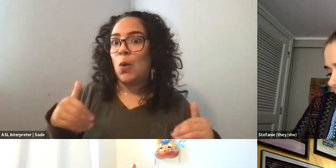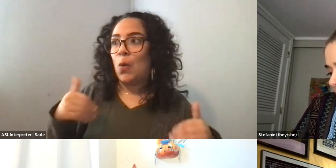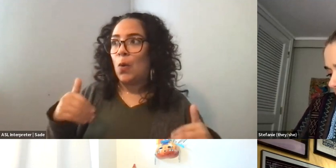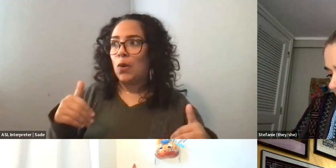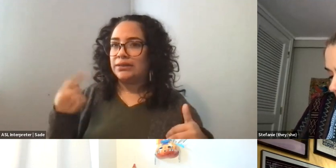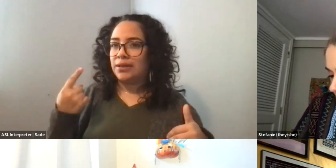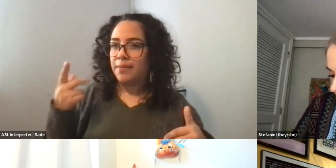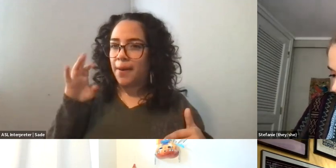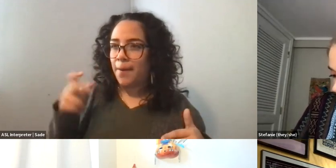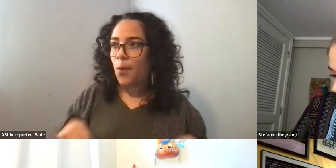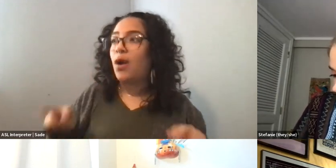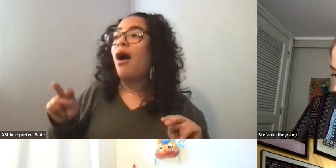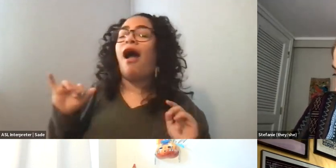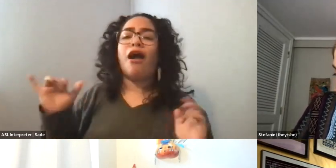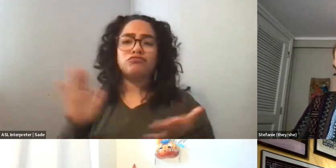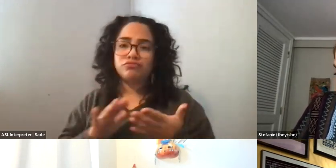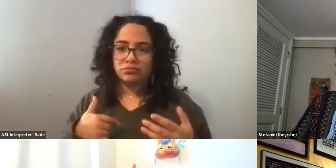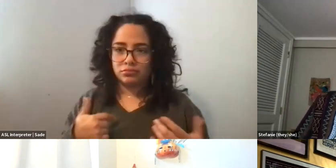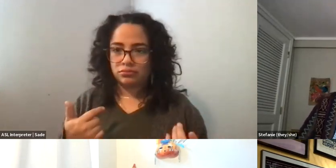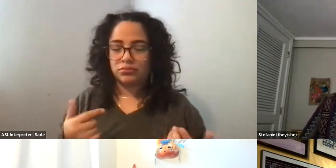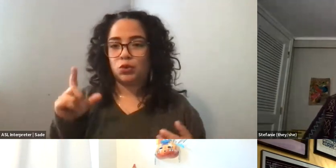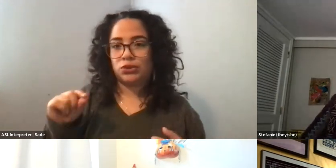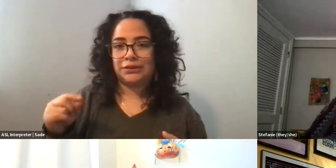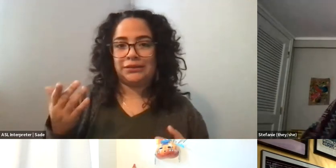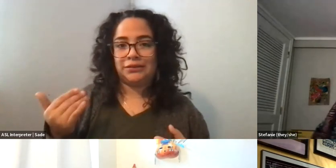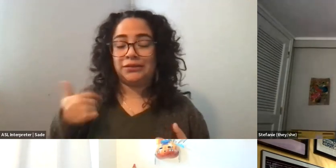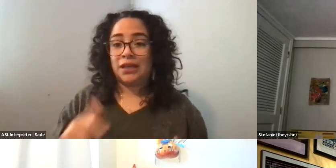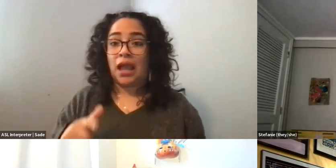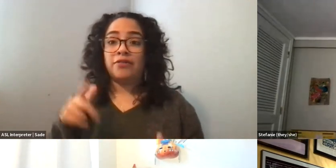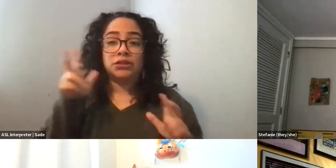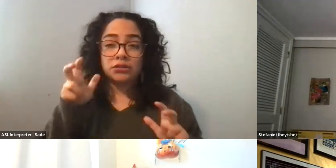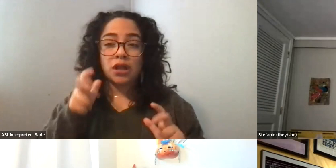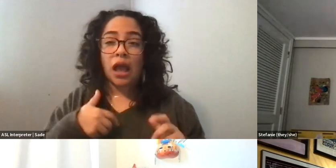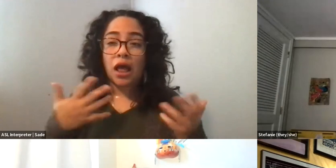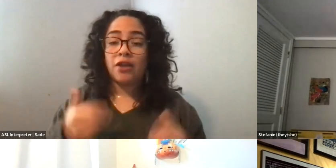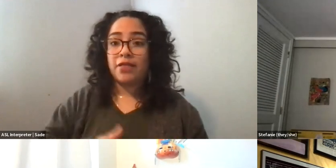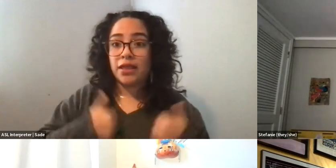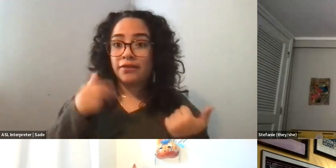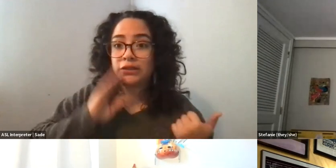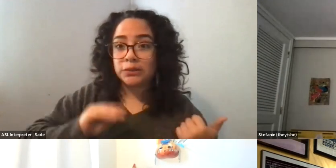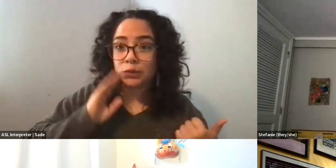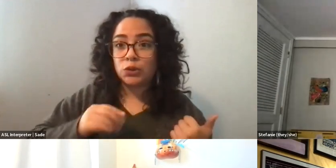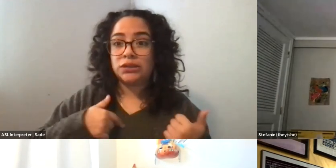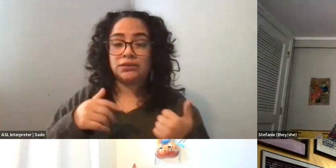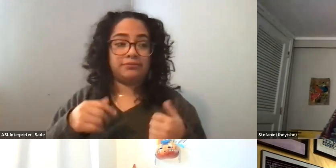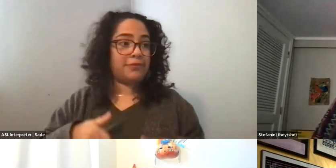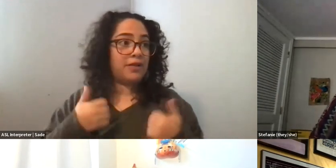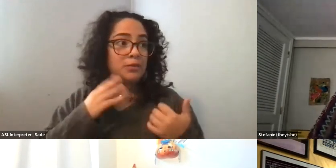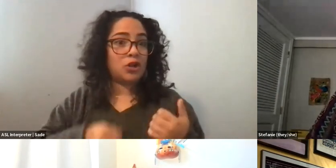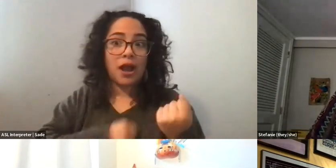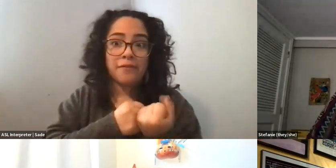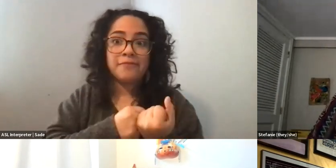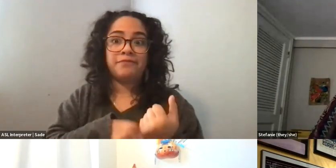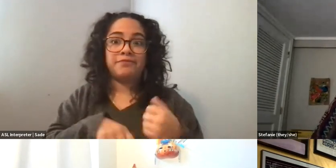right? At that time of 2015, I was hearing a lot of like lived experience, right? Lived experience advocates, lived experience space,